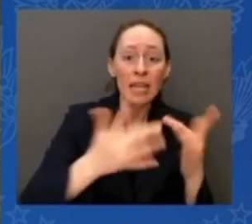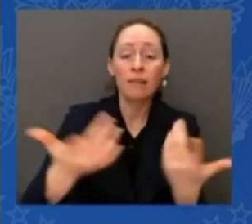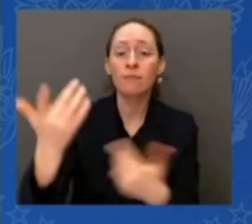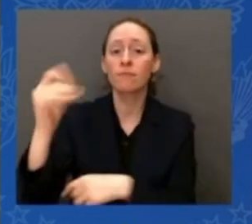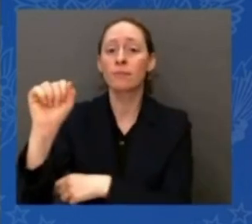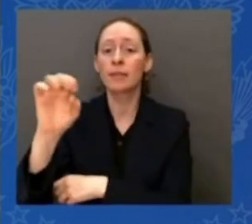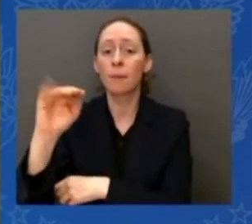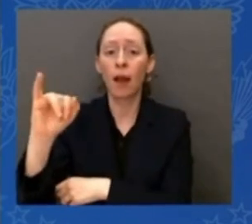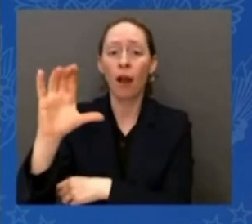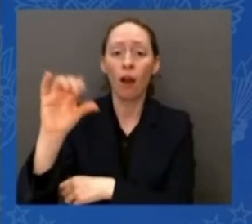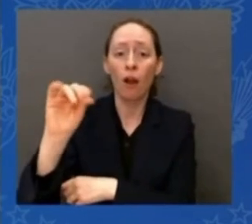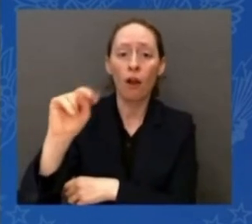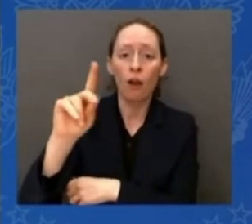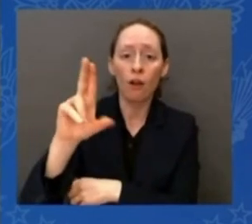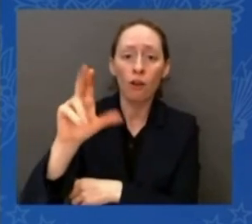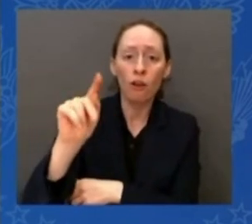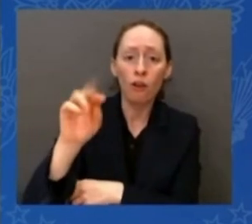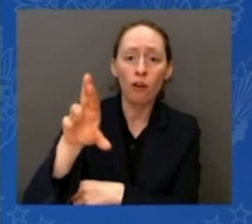jobs, and